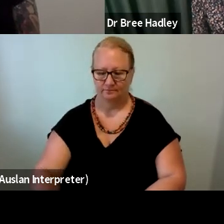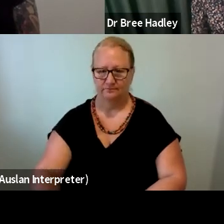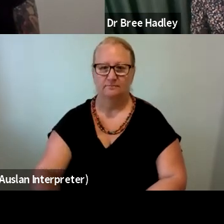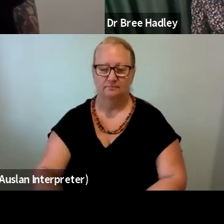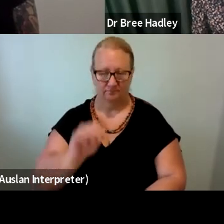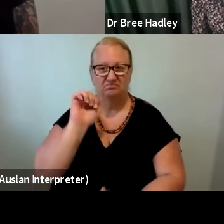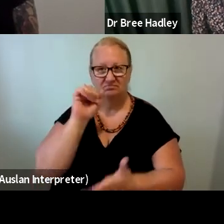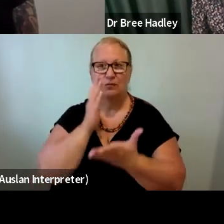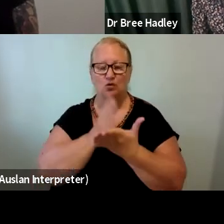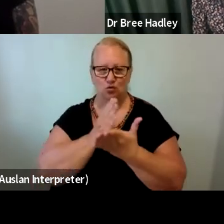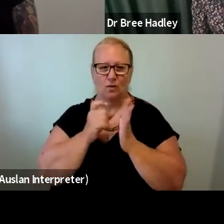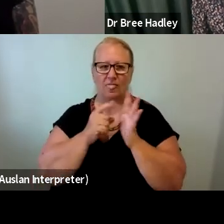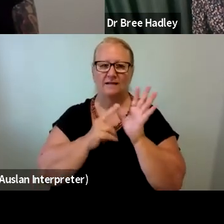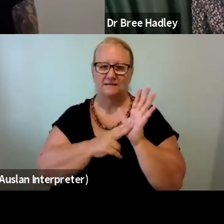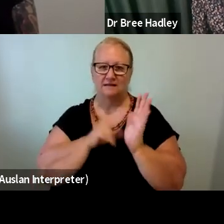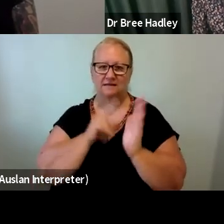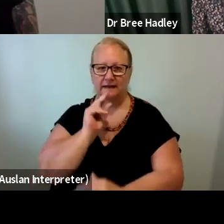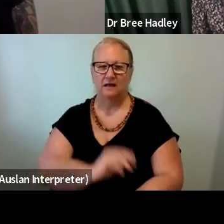Sure, Dan speaking.